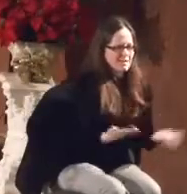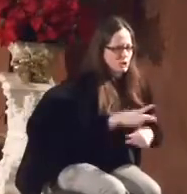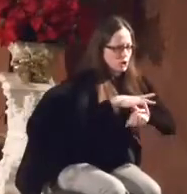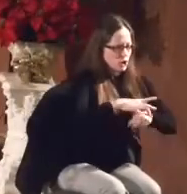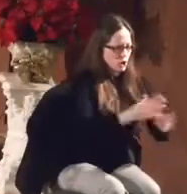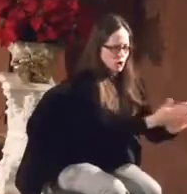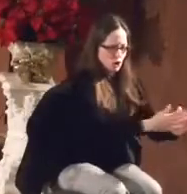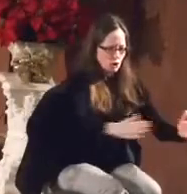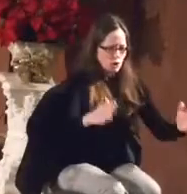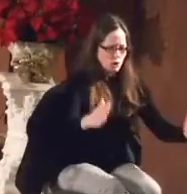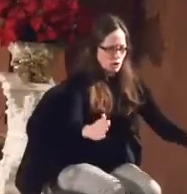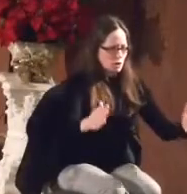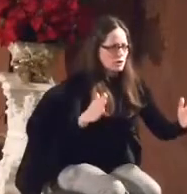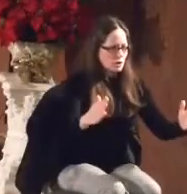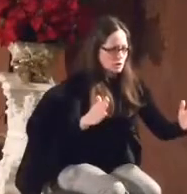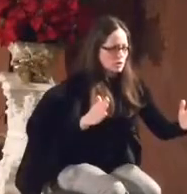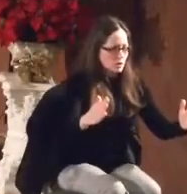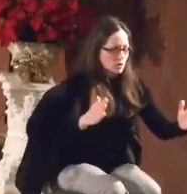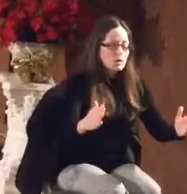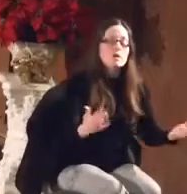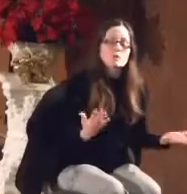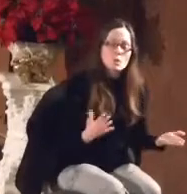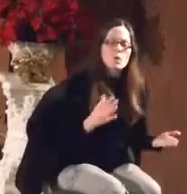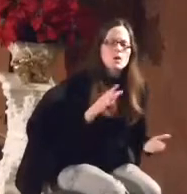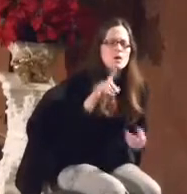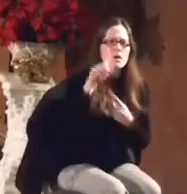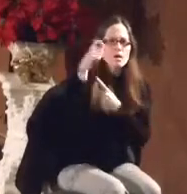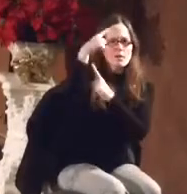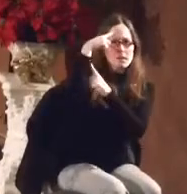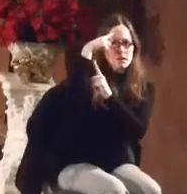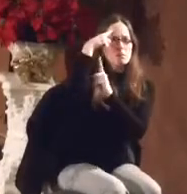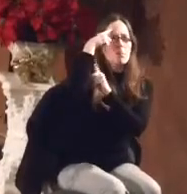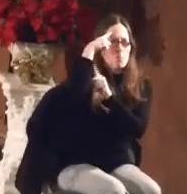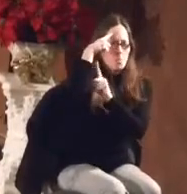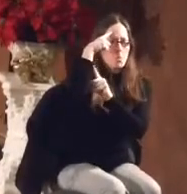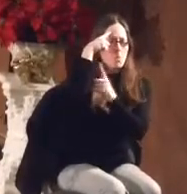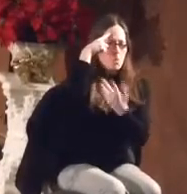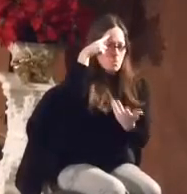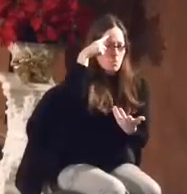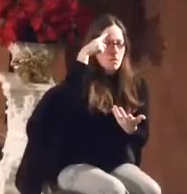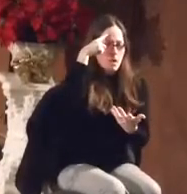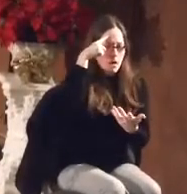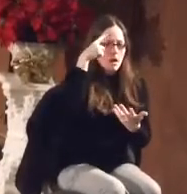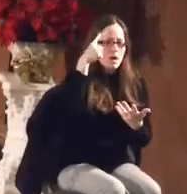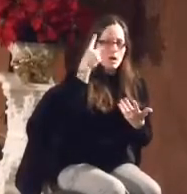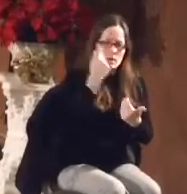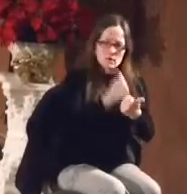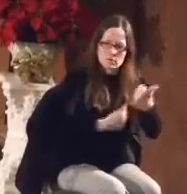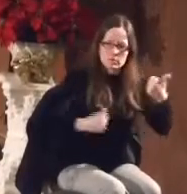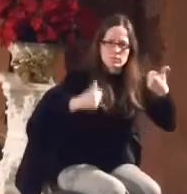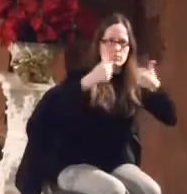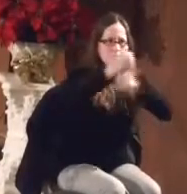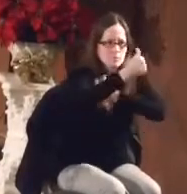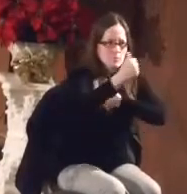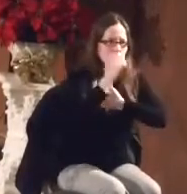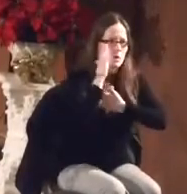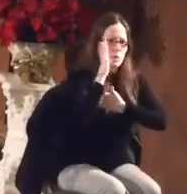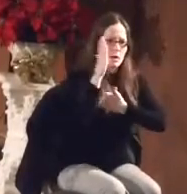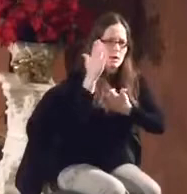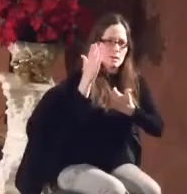the empire, would be placed and rest upon His shoulders? That is what we will be singing